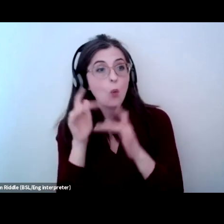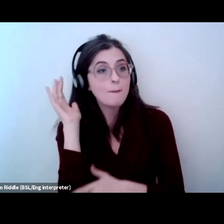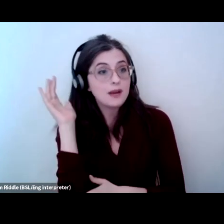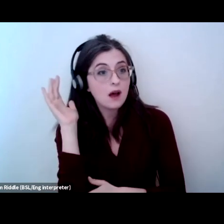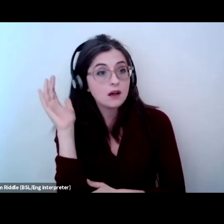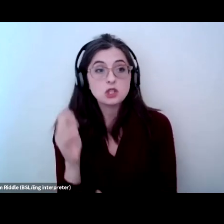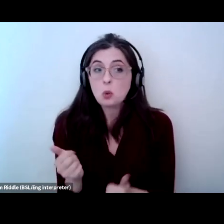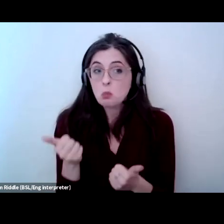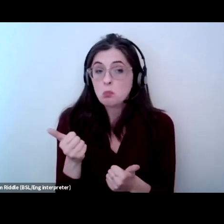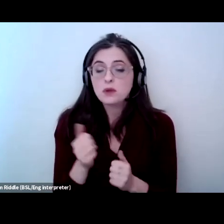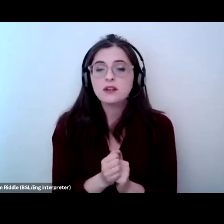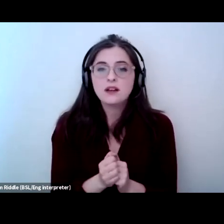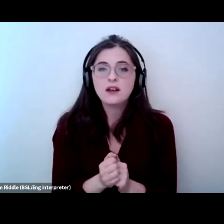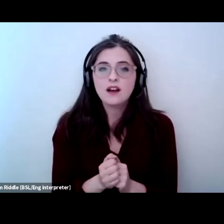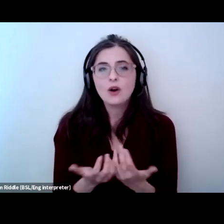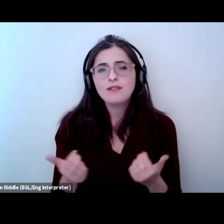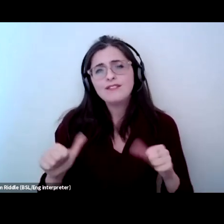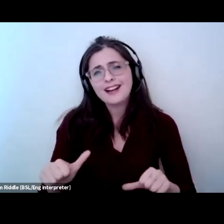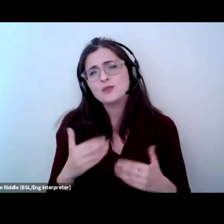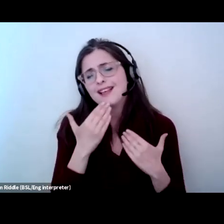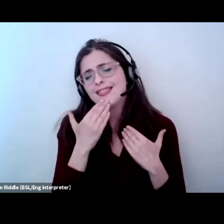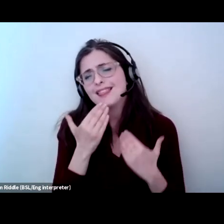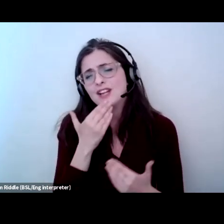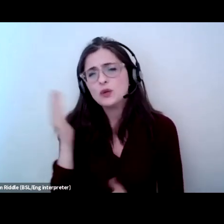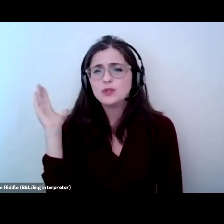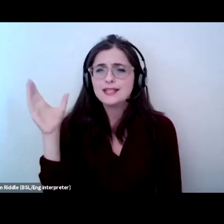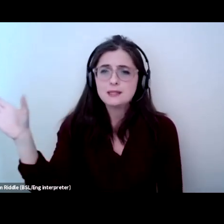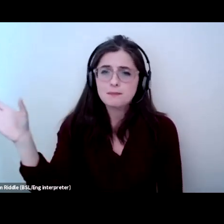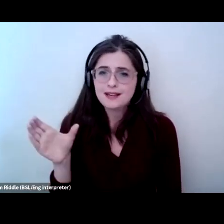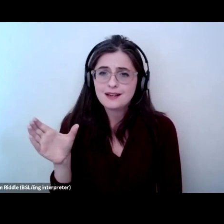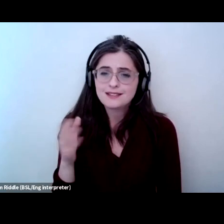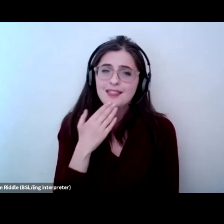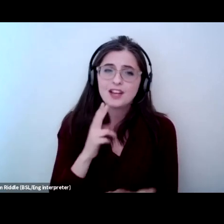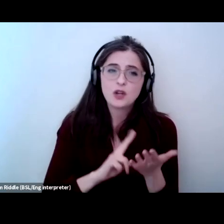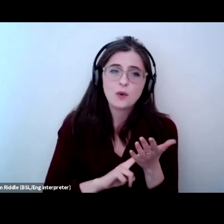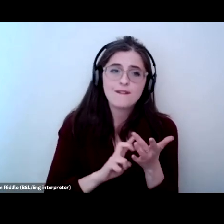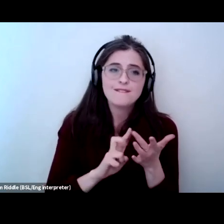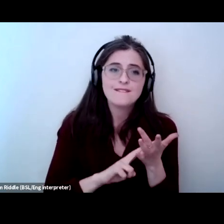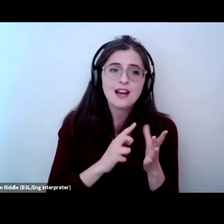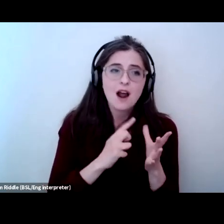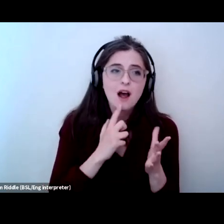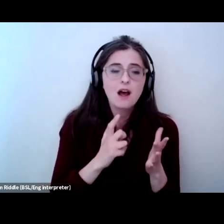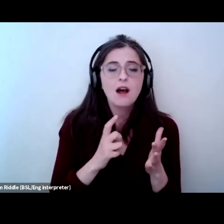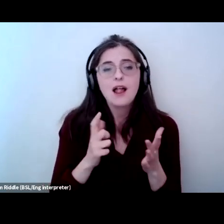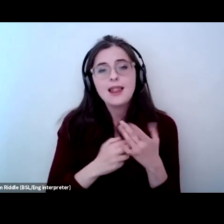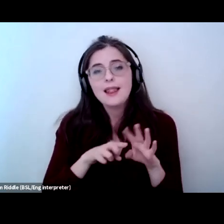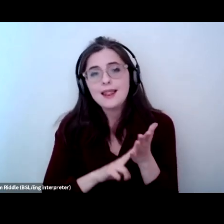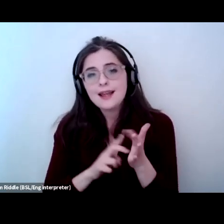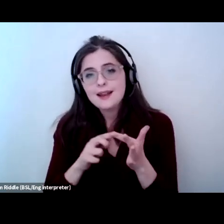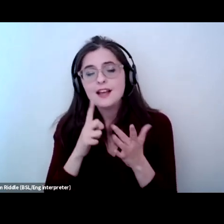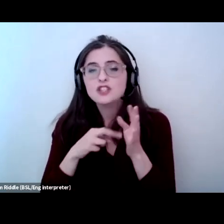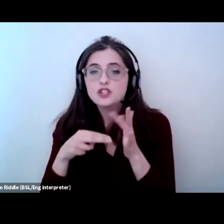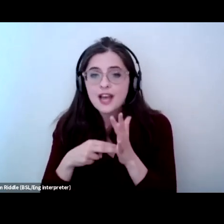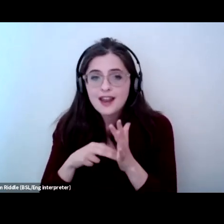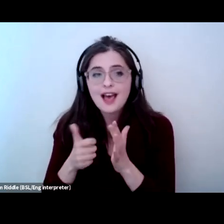those. So finally, once again, I'd really like to thank the speakers. Thank Vika, Lynn, Jen